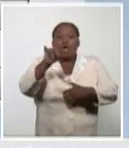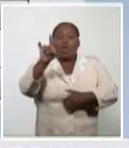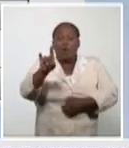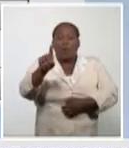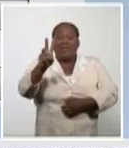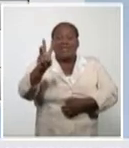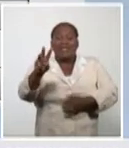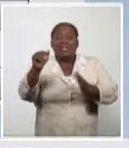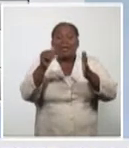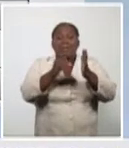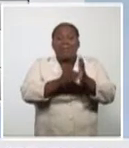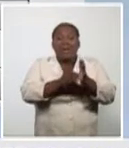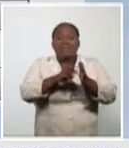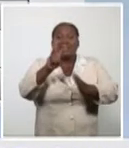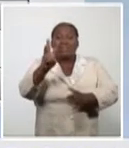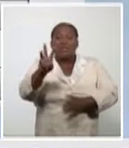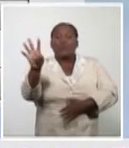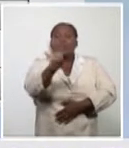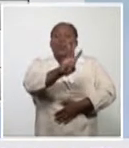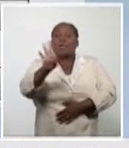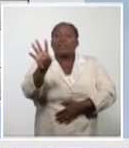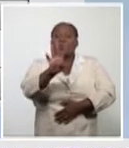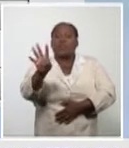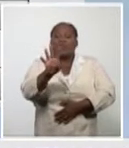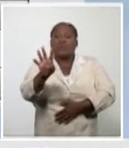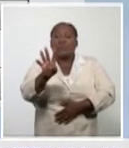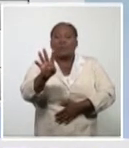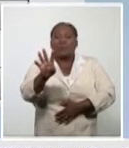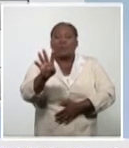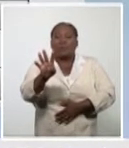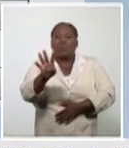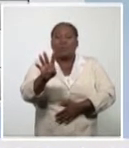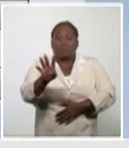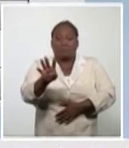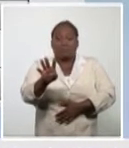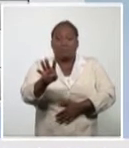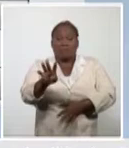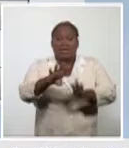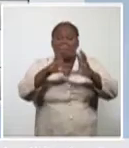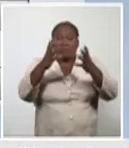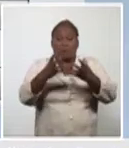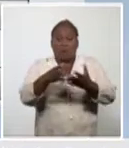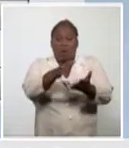93,344 new confirmed cases, bringing the total number of confirmed cases globally to